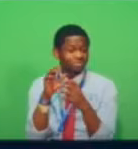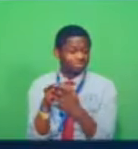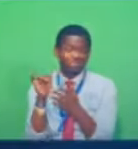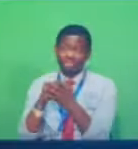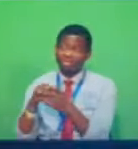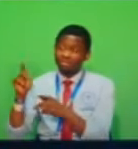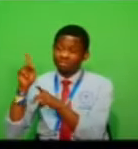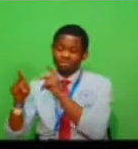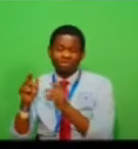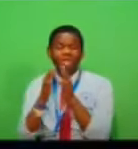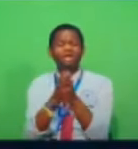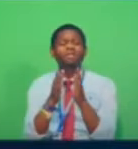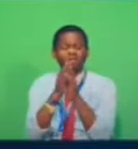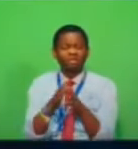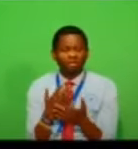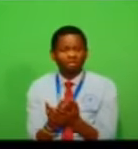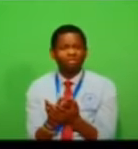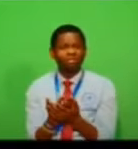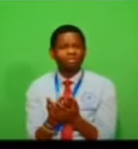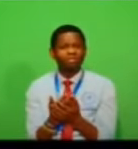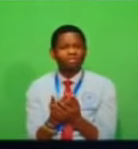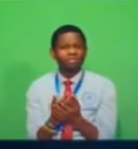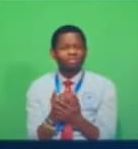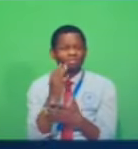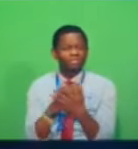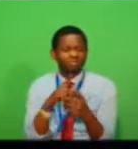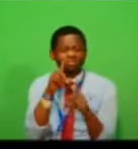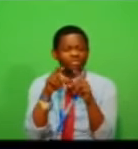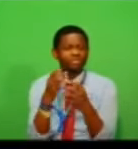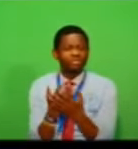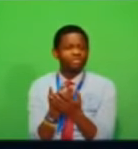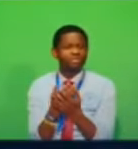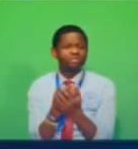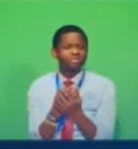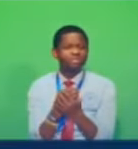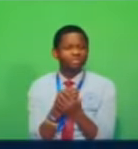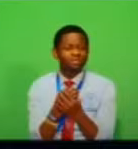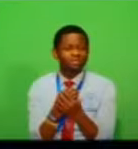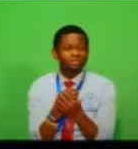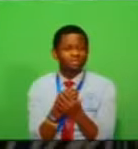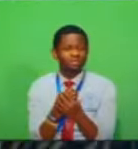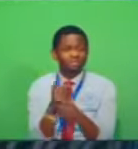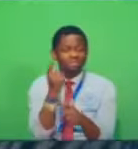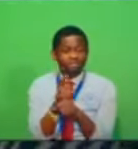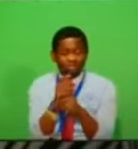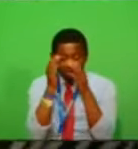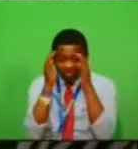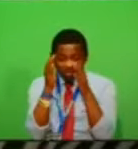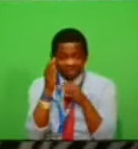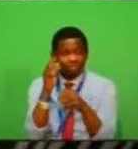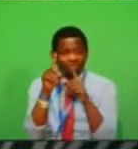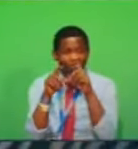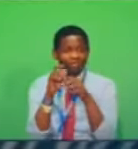have asked, because some were saying that you're just concentrating on universities